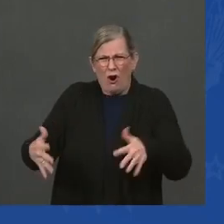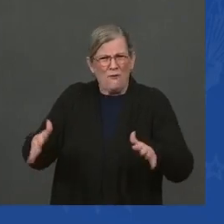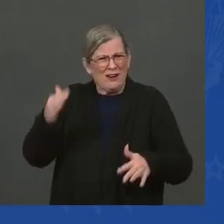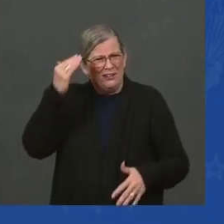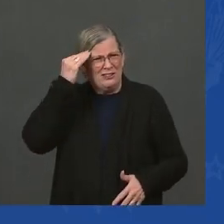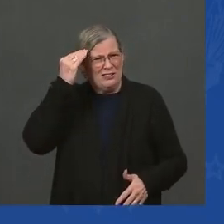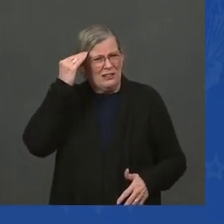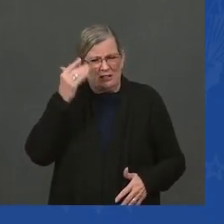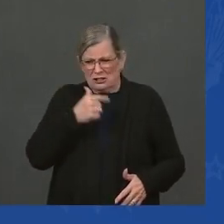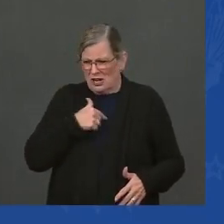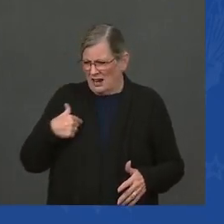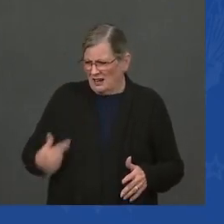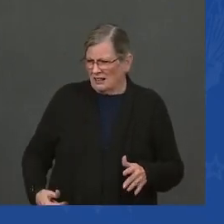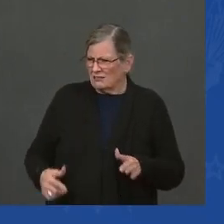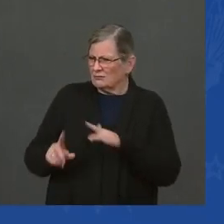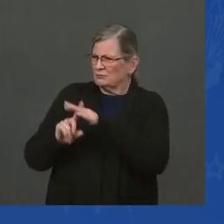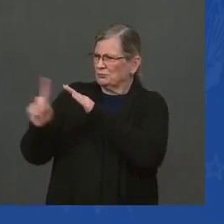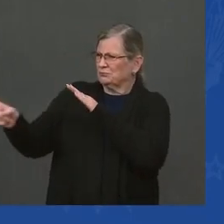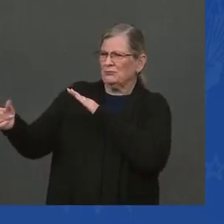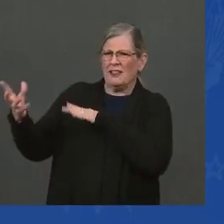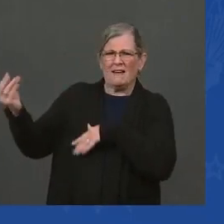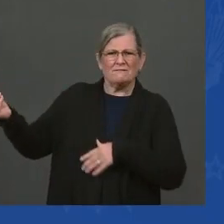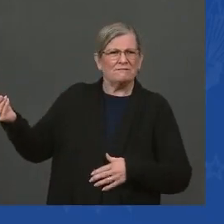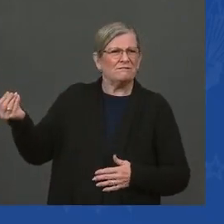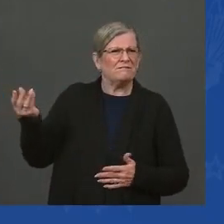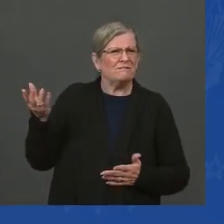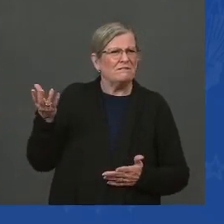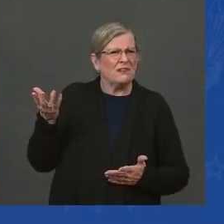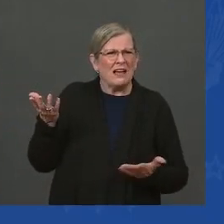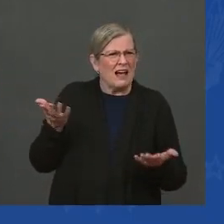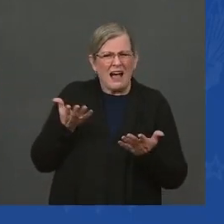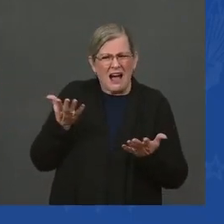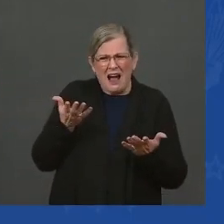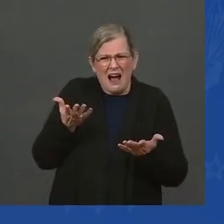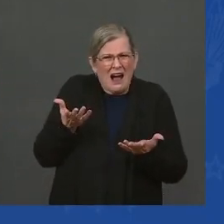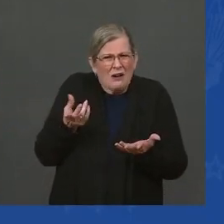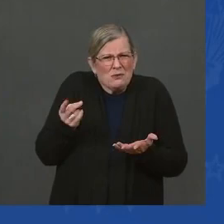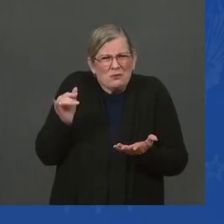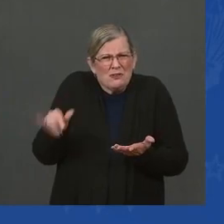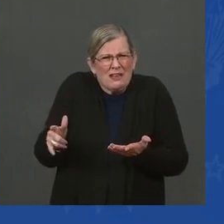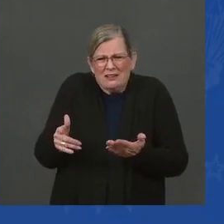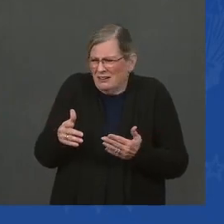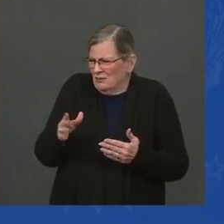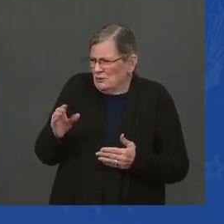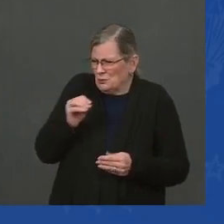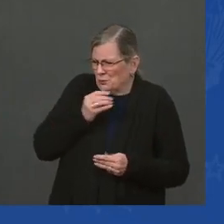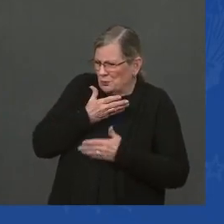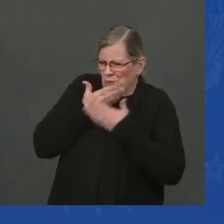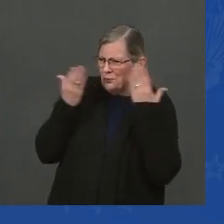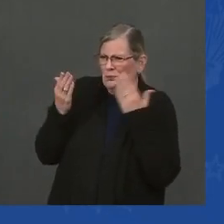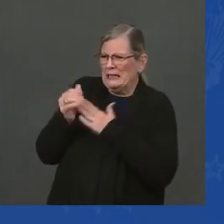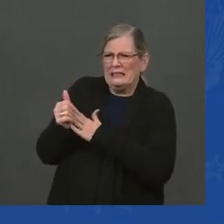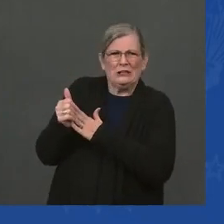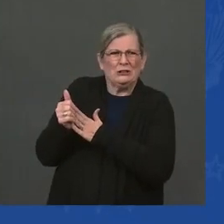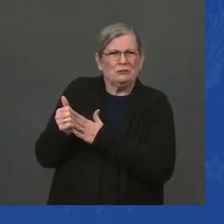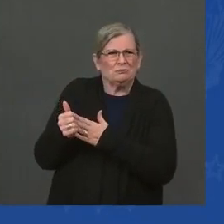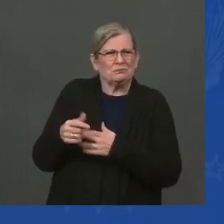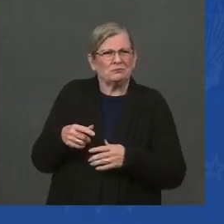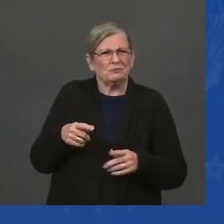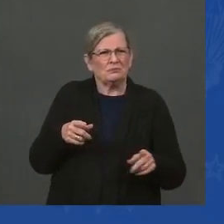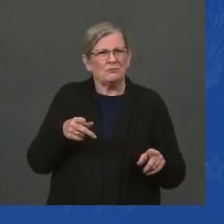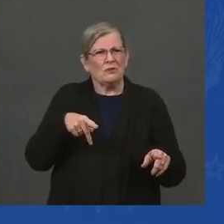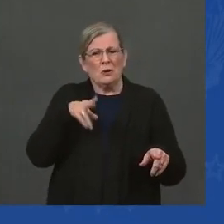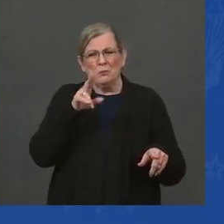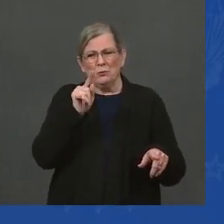and claim to be able to have any leadership mantle? The same with Putin and Russia. You know, his tundra